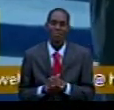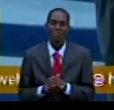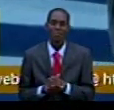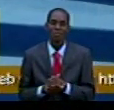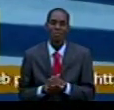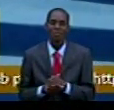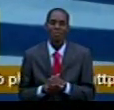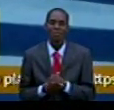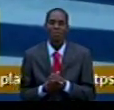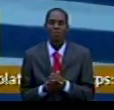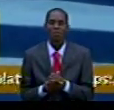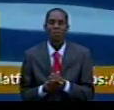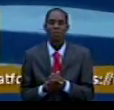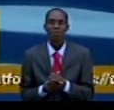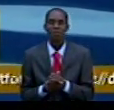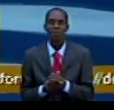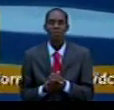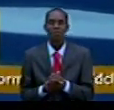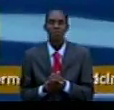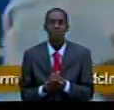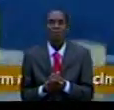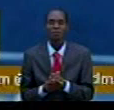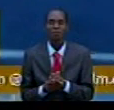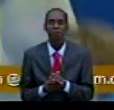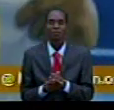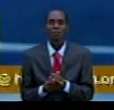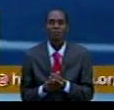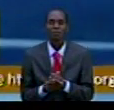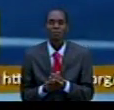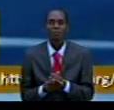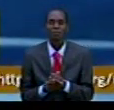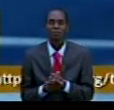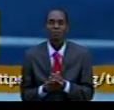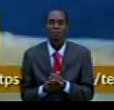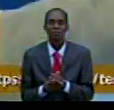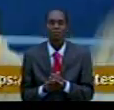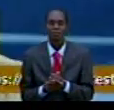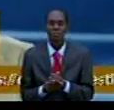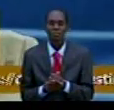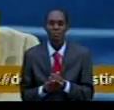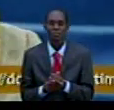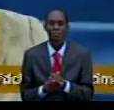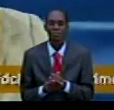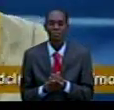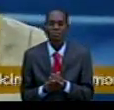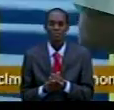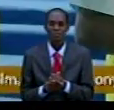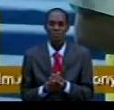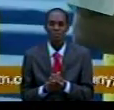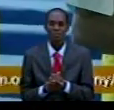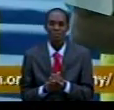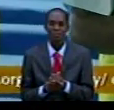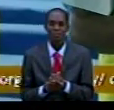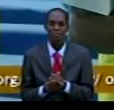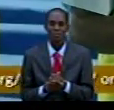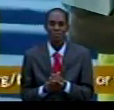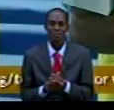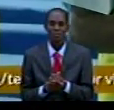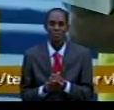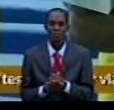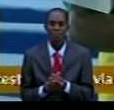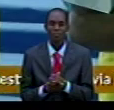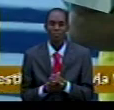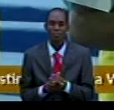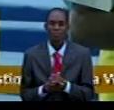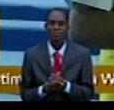na Oluwa se pe ni mo pa. Ngba to dijo keji mo loju orun mi mo tun ri Oluwa. Lojo ta di sentin titi